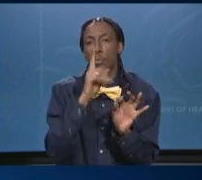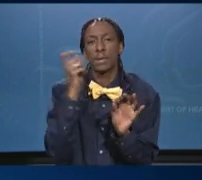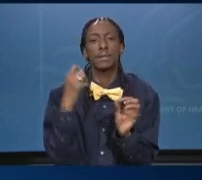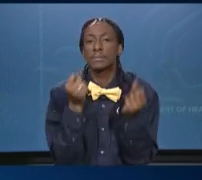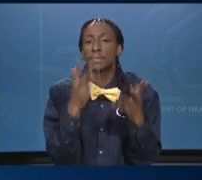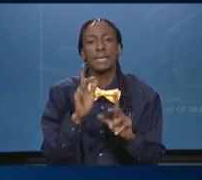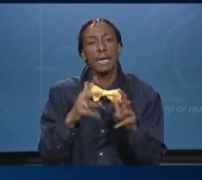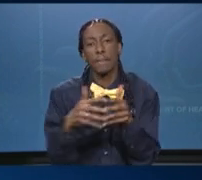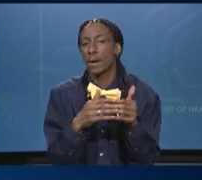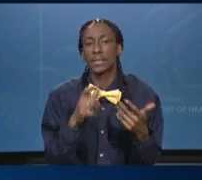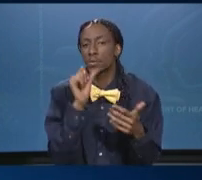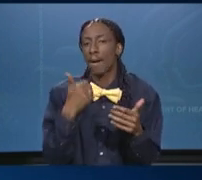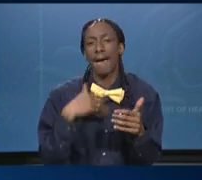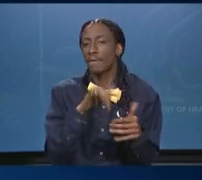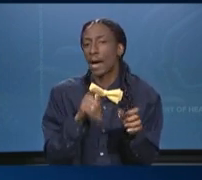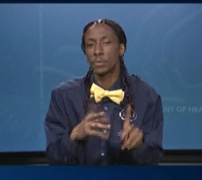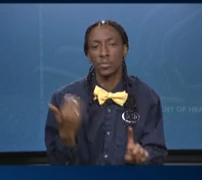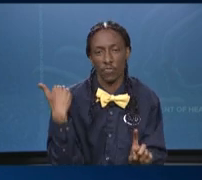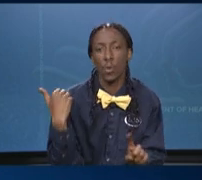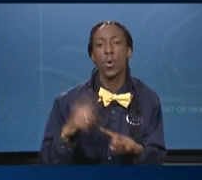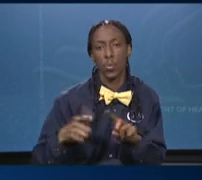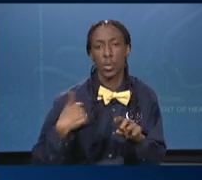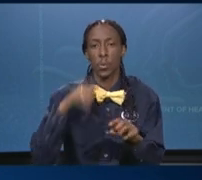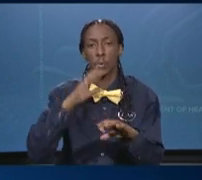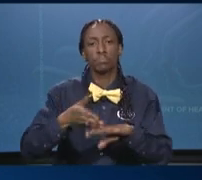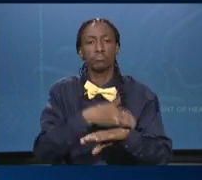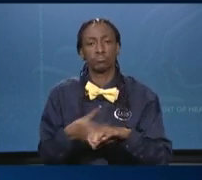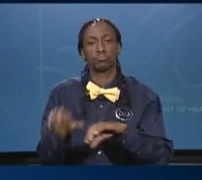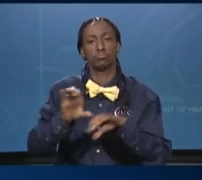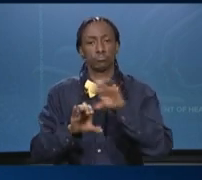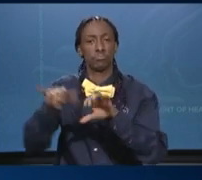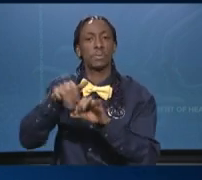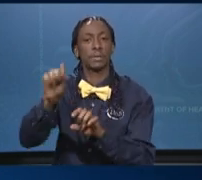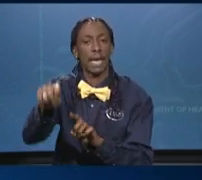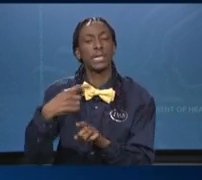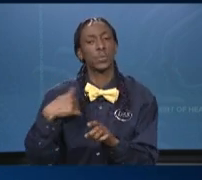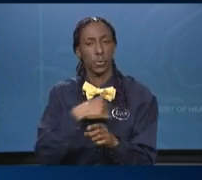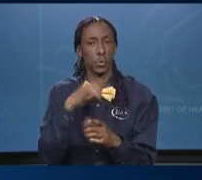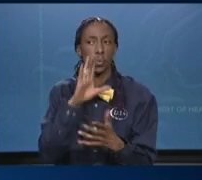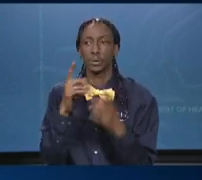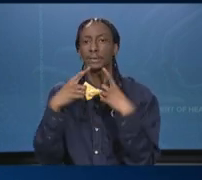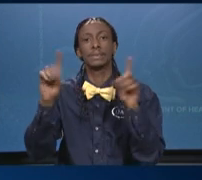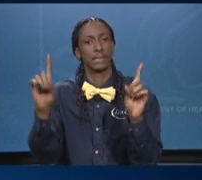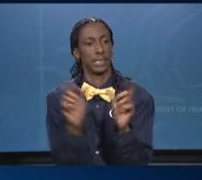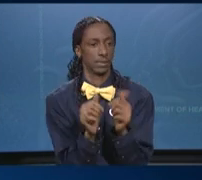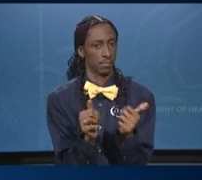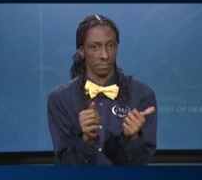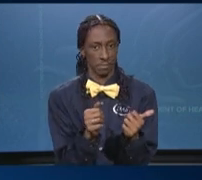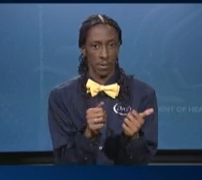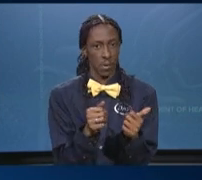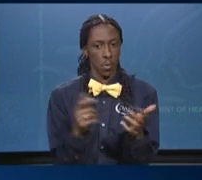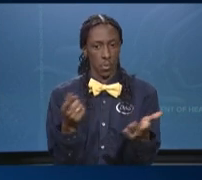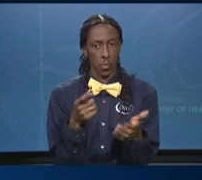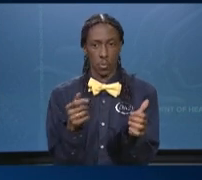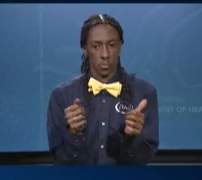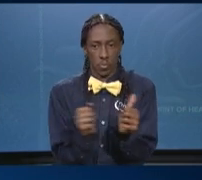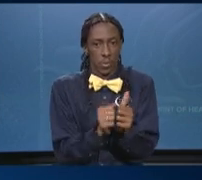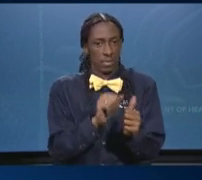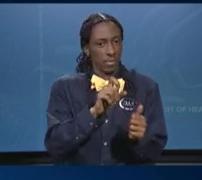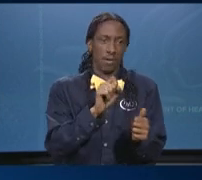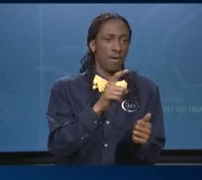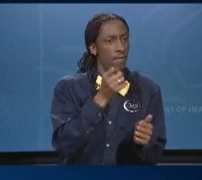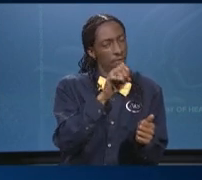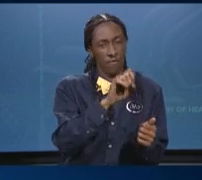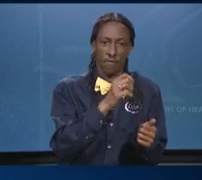that opportunity. We're going to build on that. We're going to do what we did to make us succeed with 14.5 million Americans. We're going to continue to have